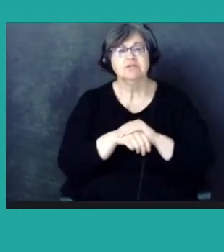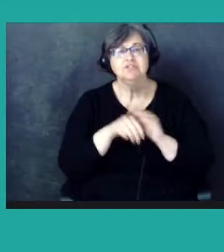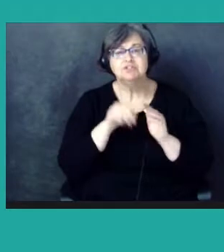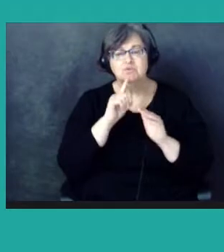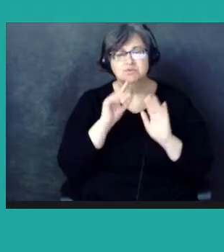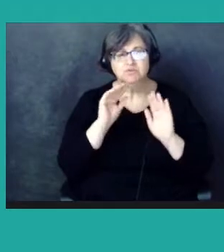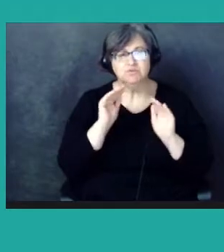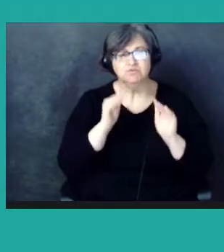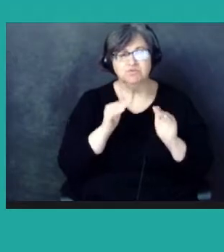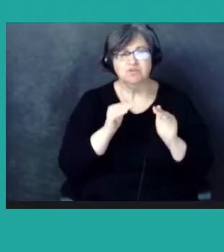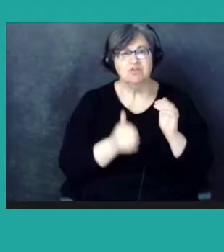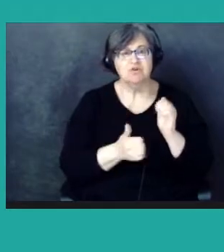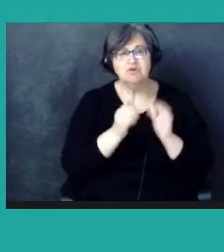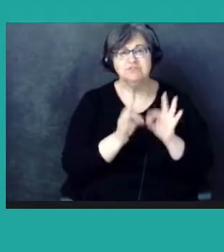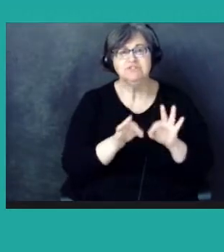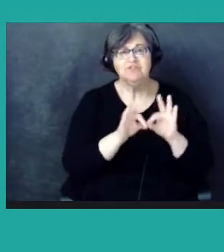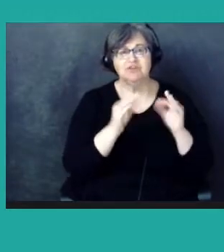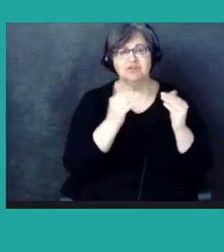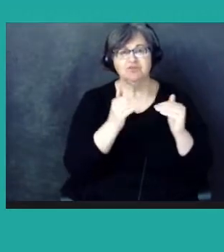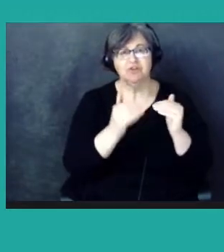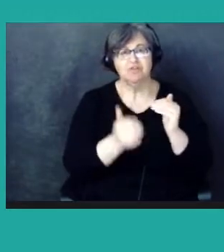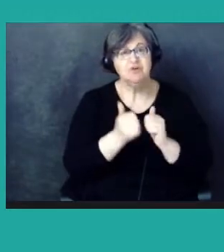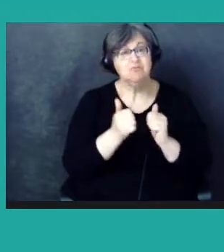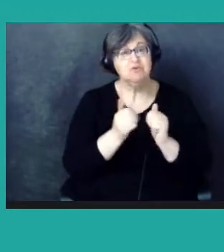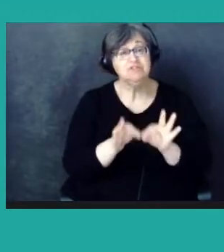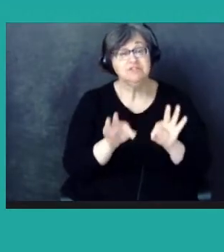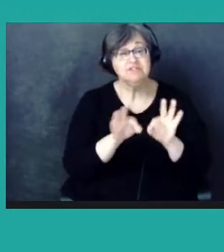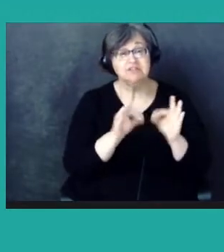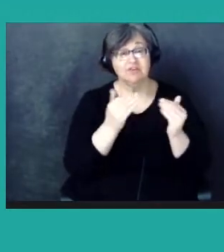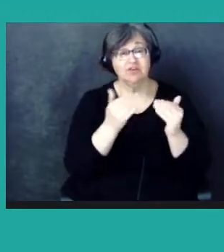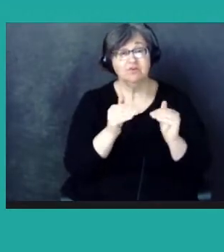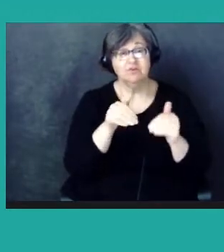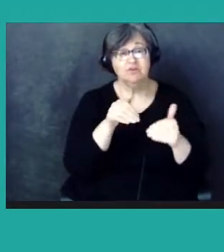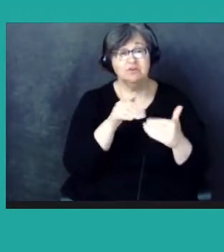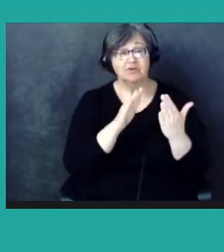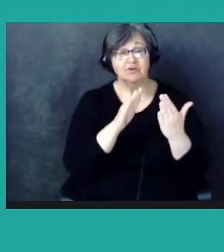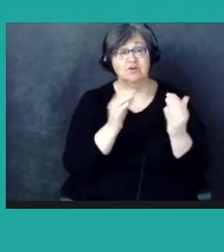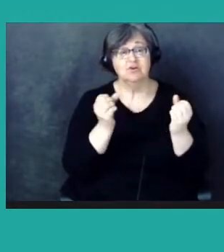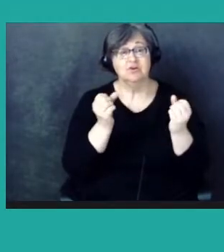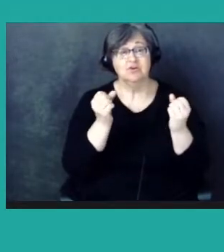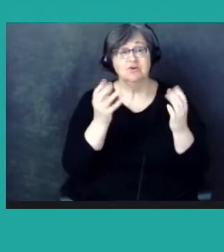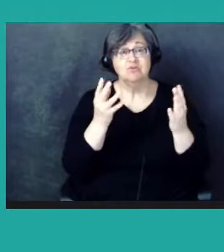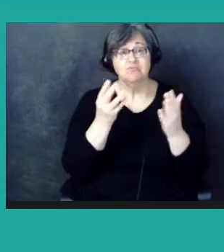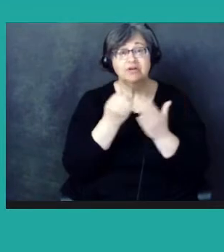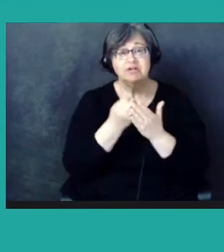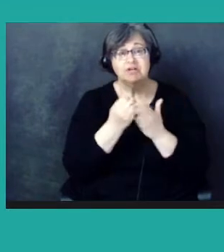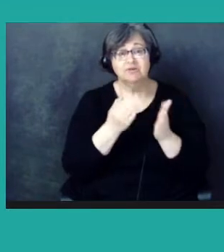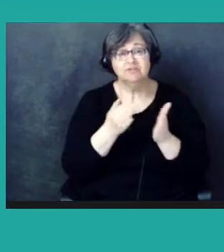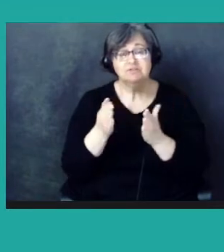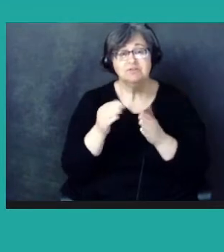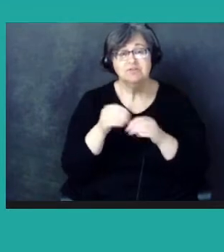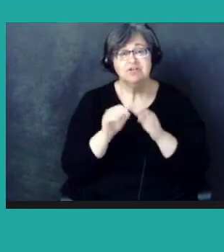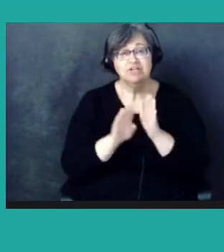constraint. And the most significant constraint facing many economies in developing